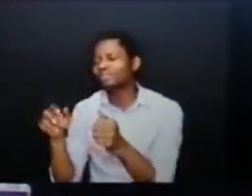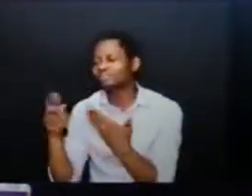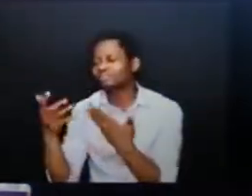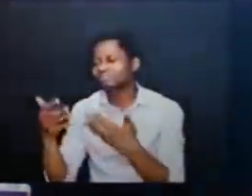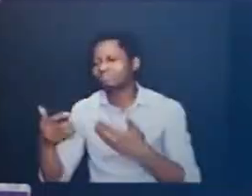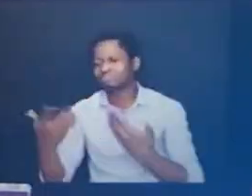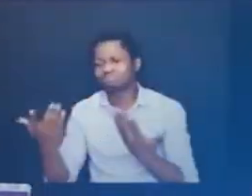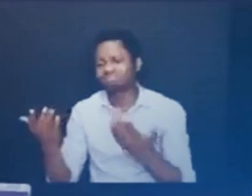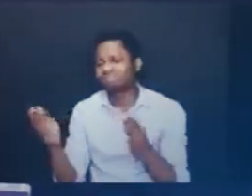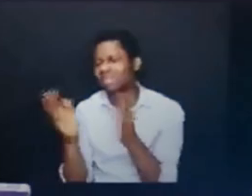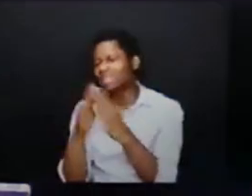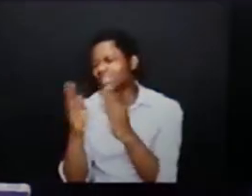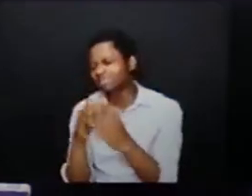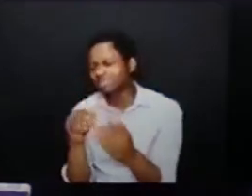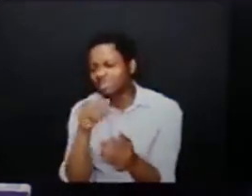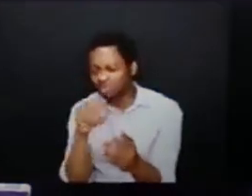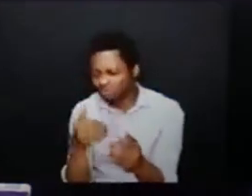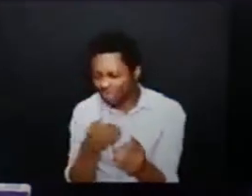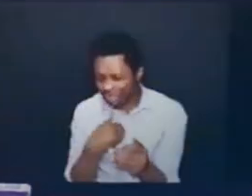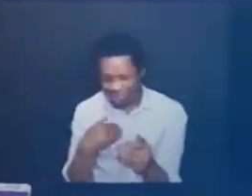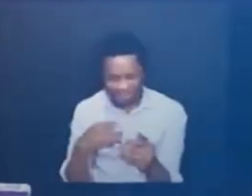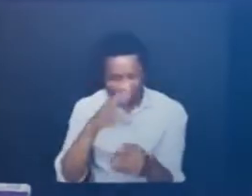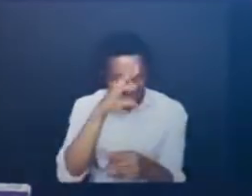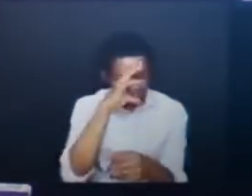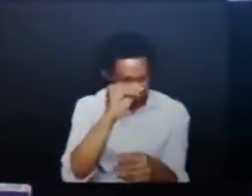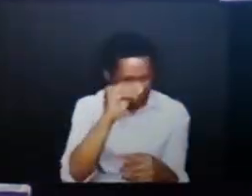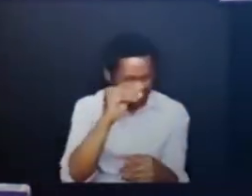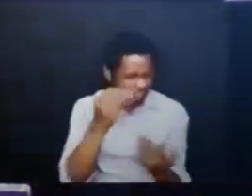young man that seems to be like your